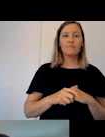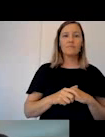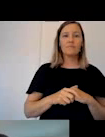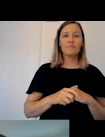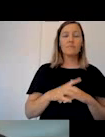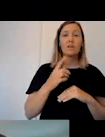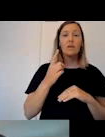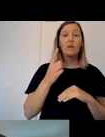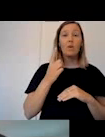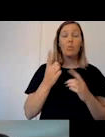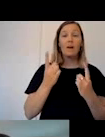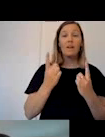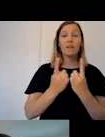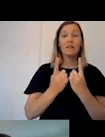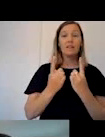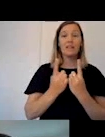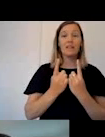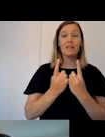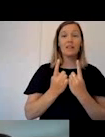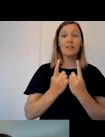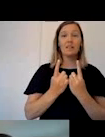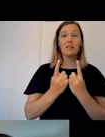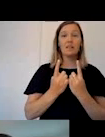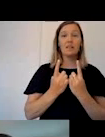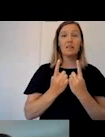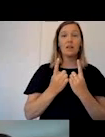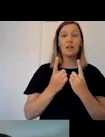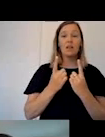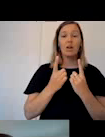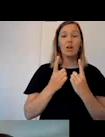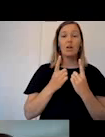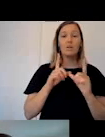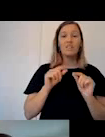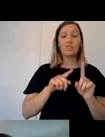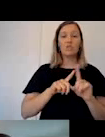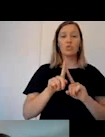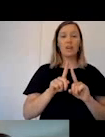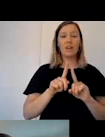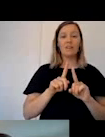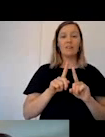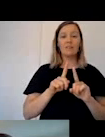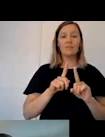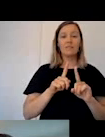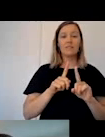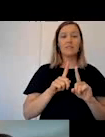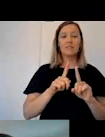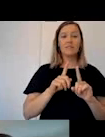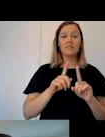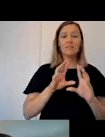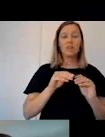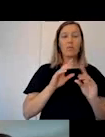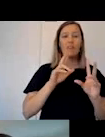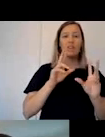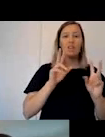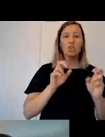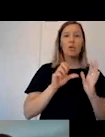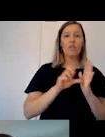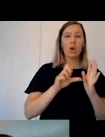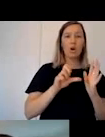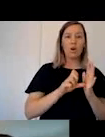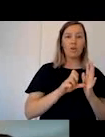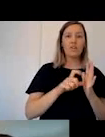know, the argument away about cost was, and this is completely separate from the ADA, but there are